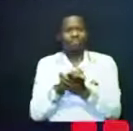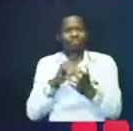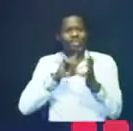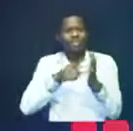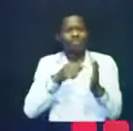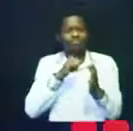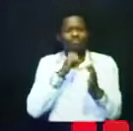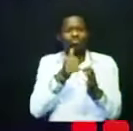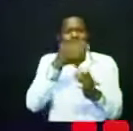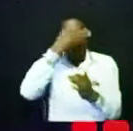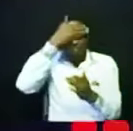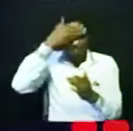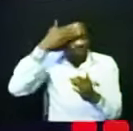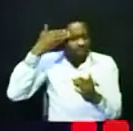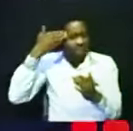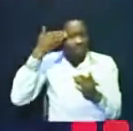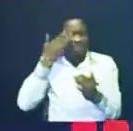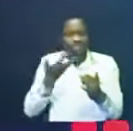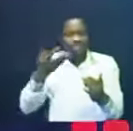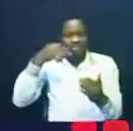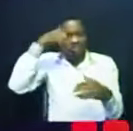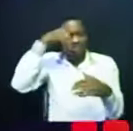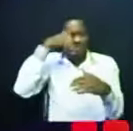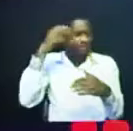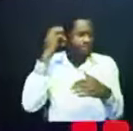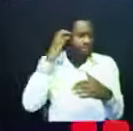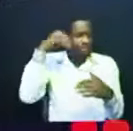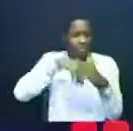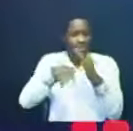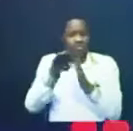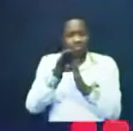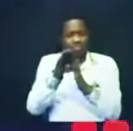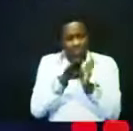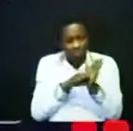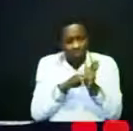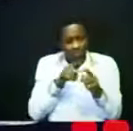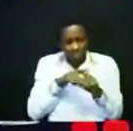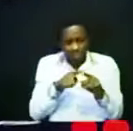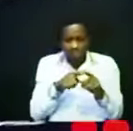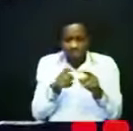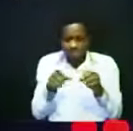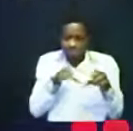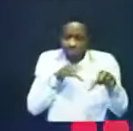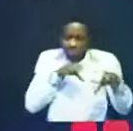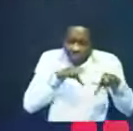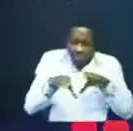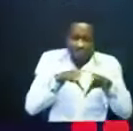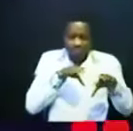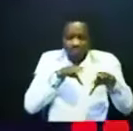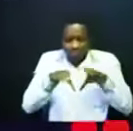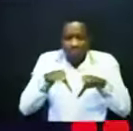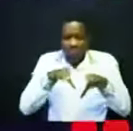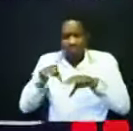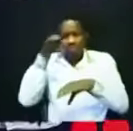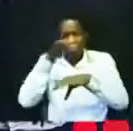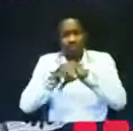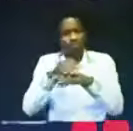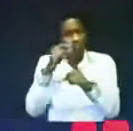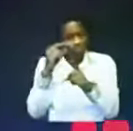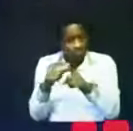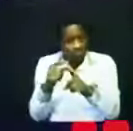has heard, but doing it, but acting upon it,